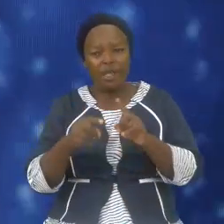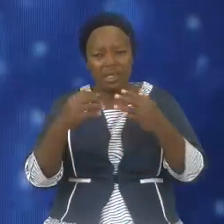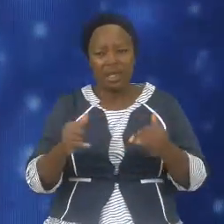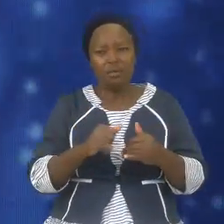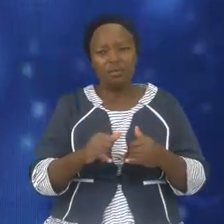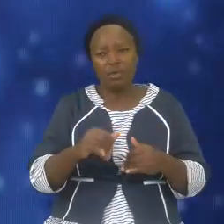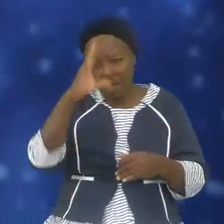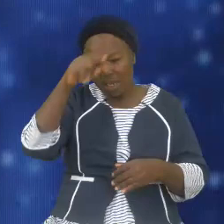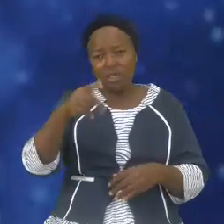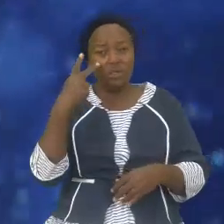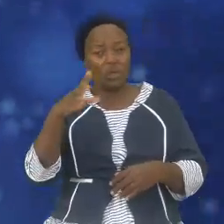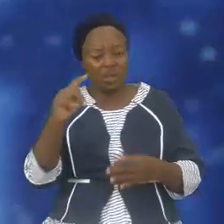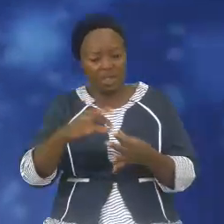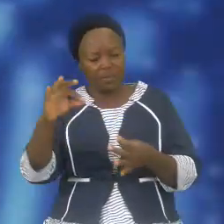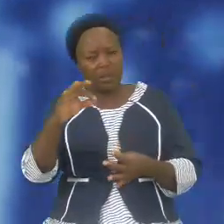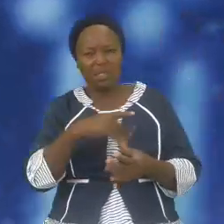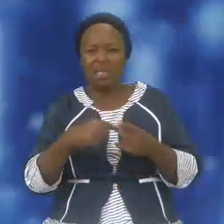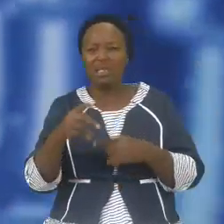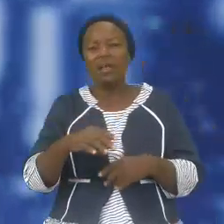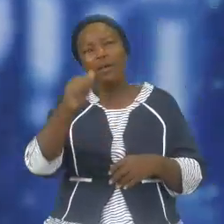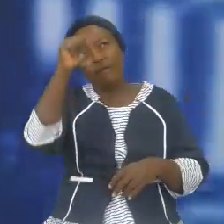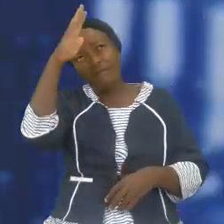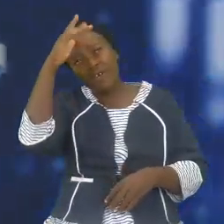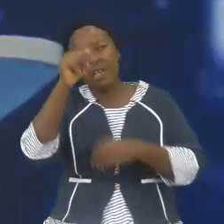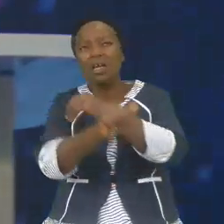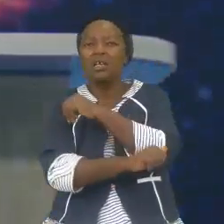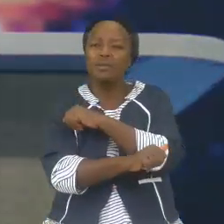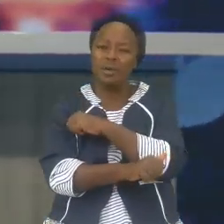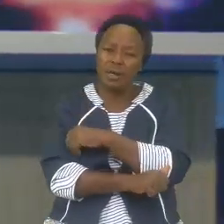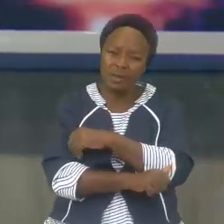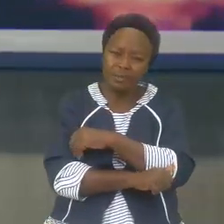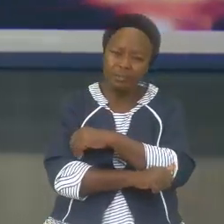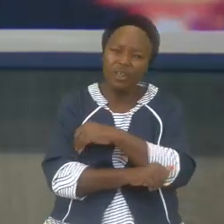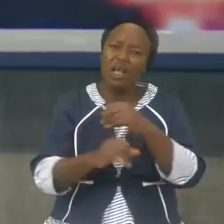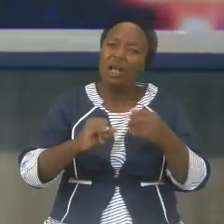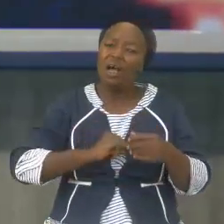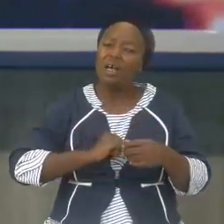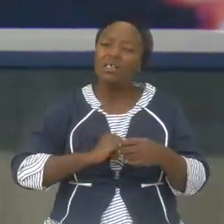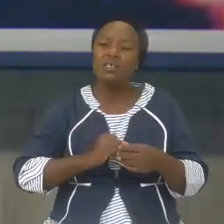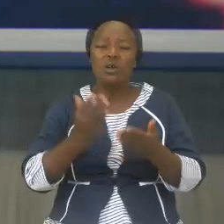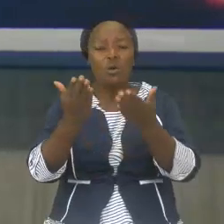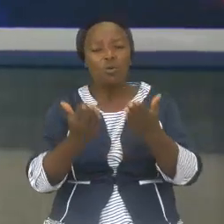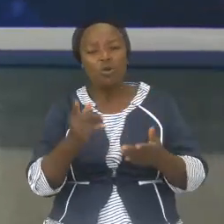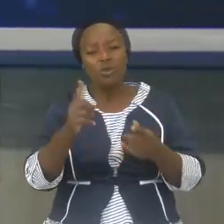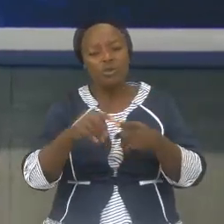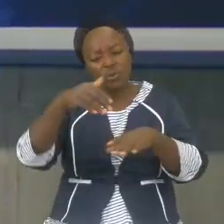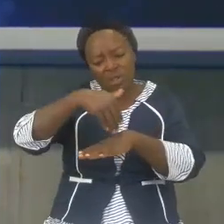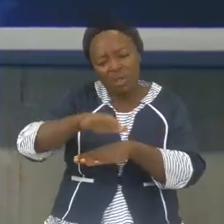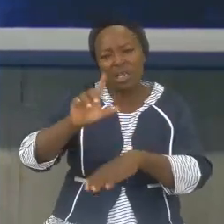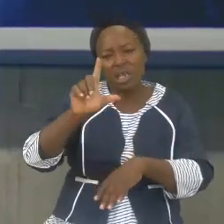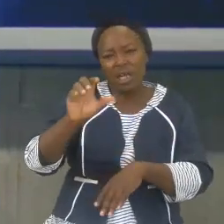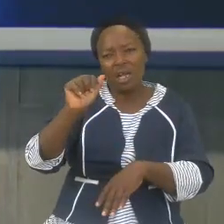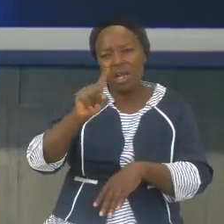the spirit and he said, Father Abraham, I want you to send Lazarus. He knows